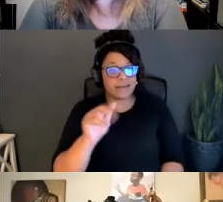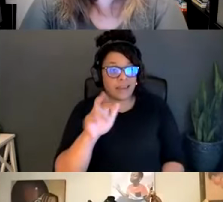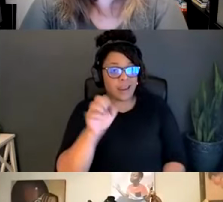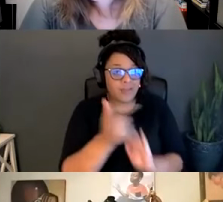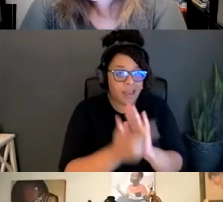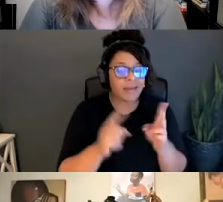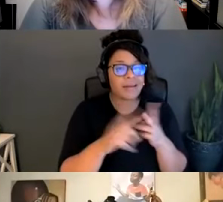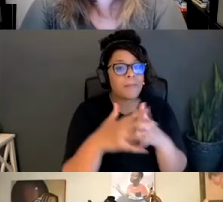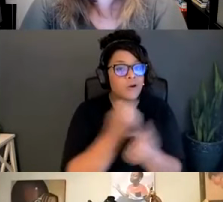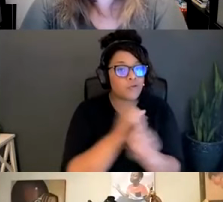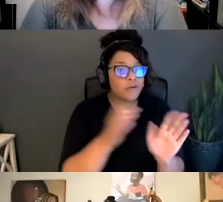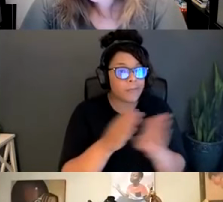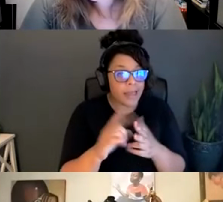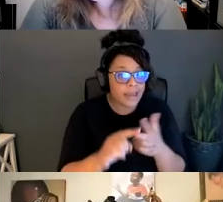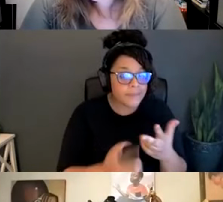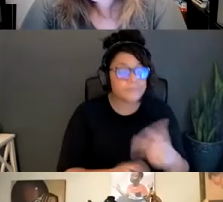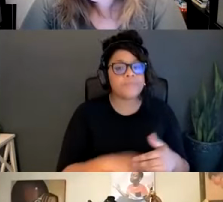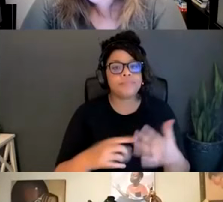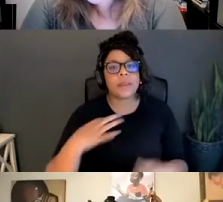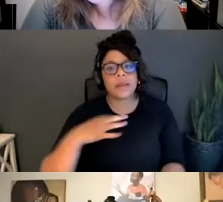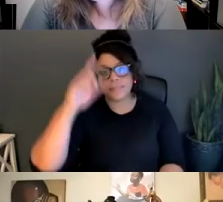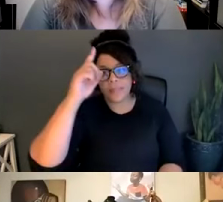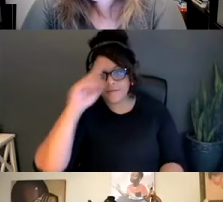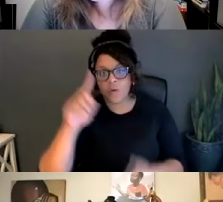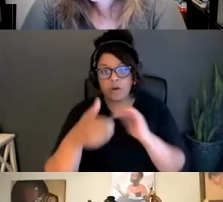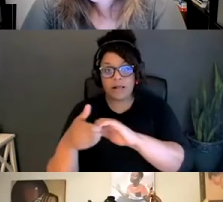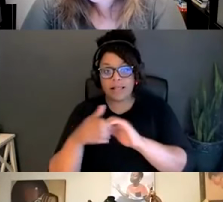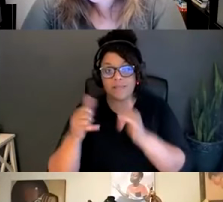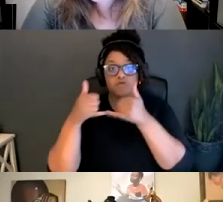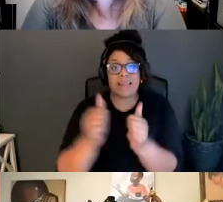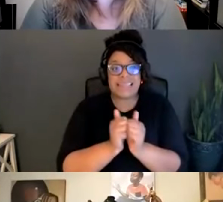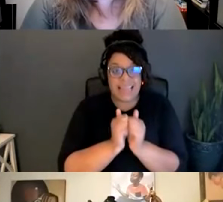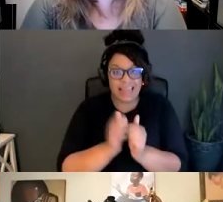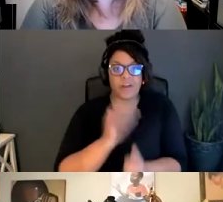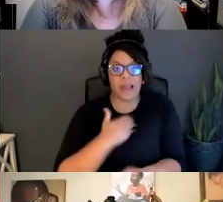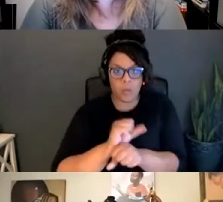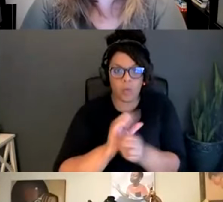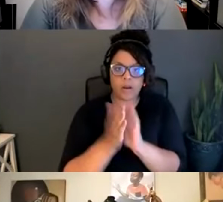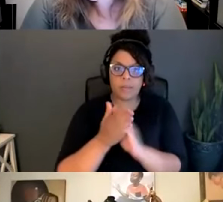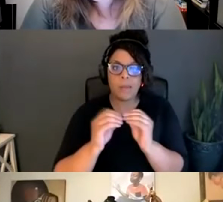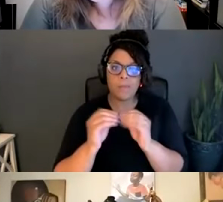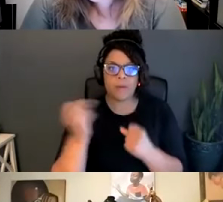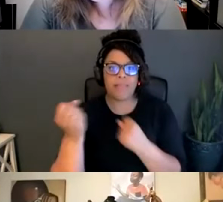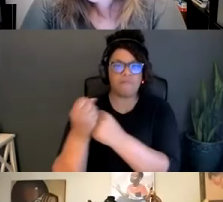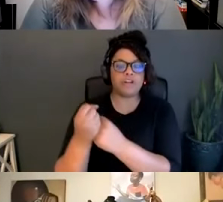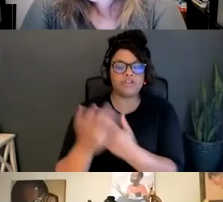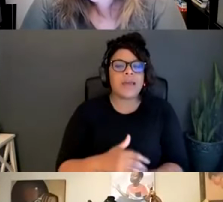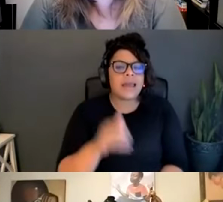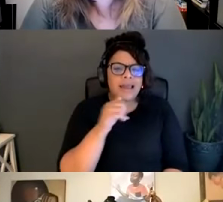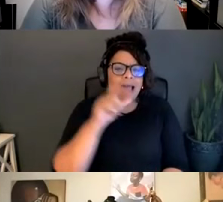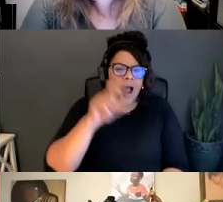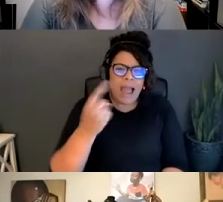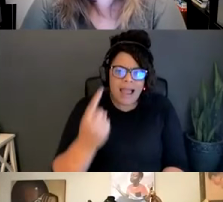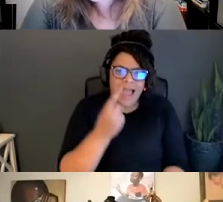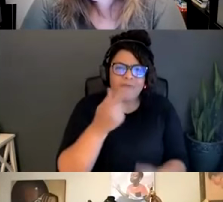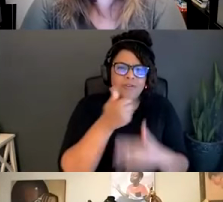and the American Rescue Plan, to applying to collective grants together to leverage this work. You know, it doesn't need to always be state